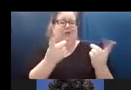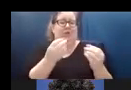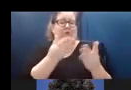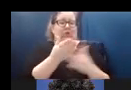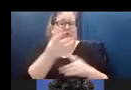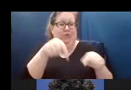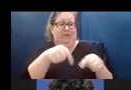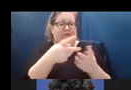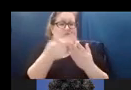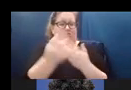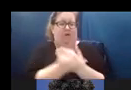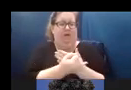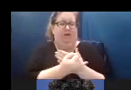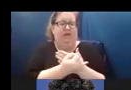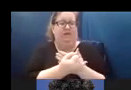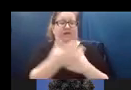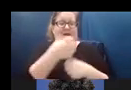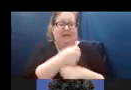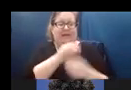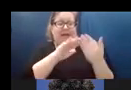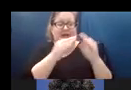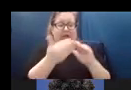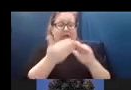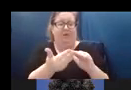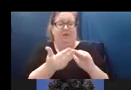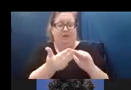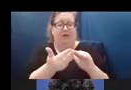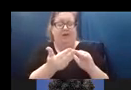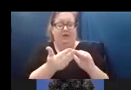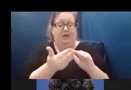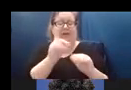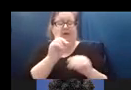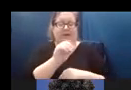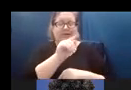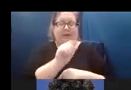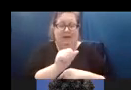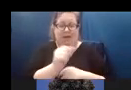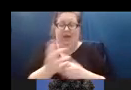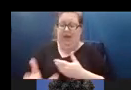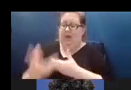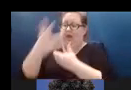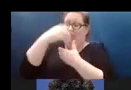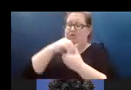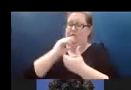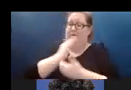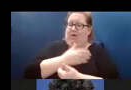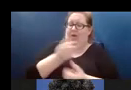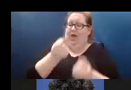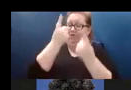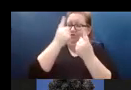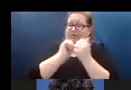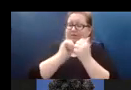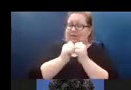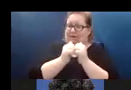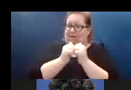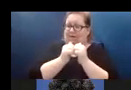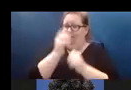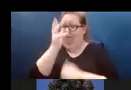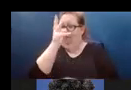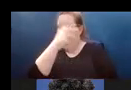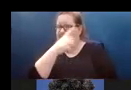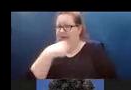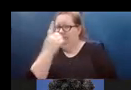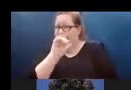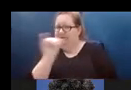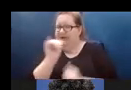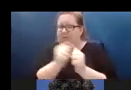project, getting community data and incorporating it into our understanding of what flooding looks like. So a few